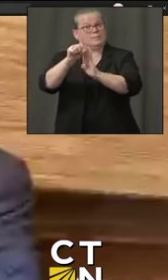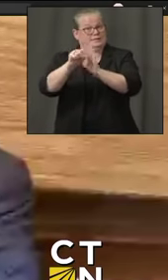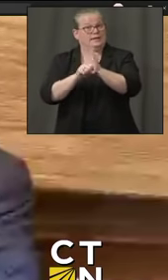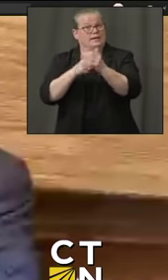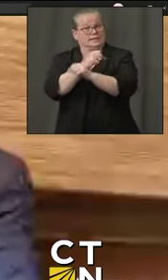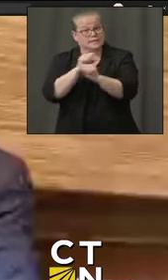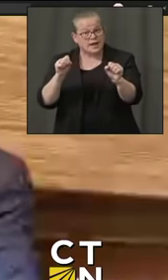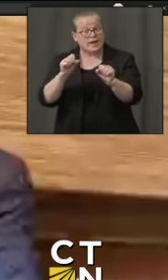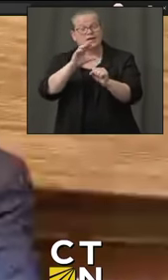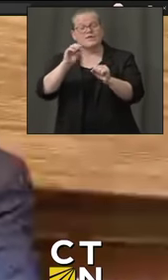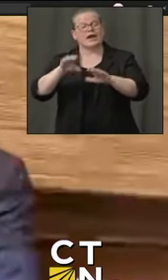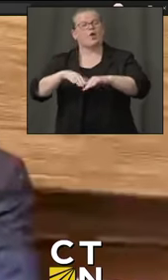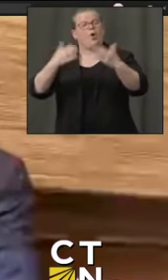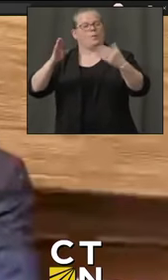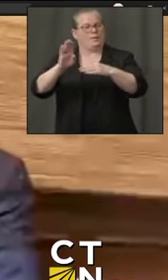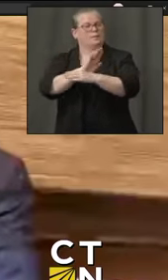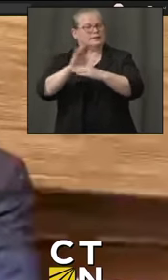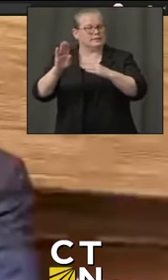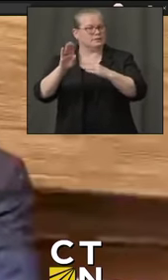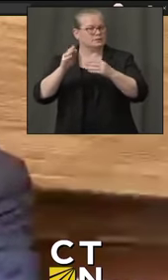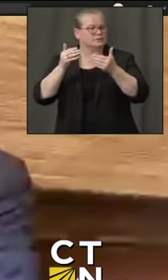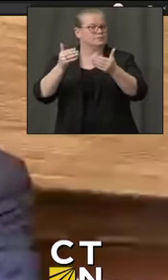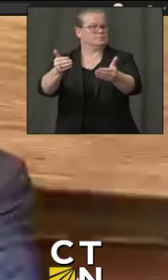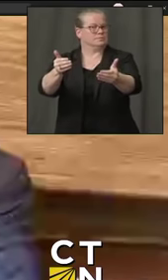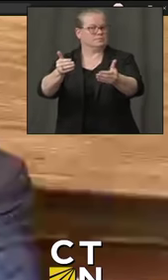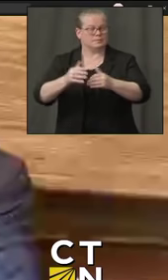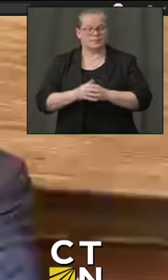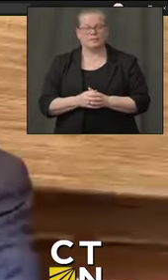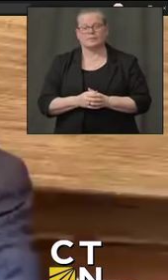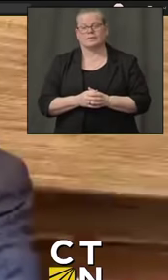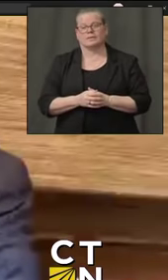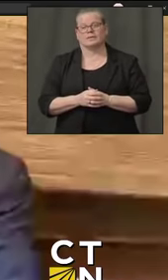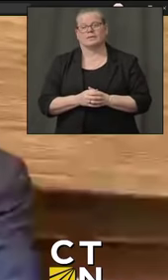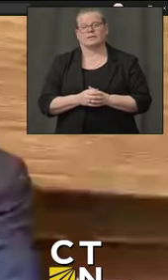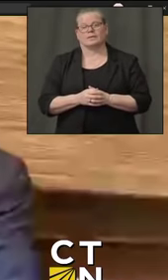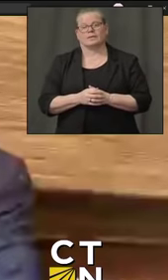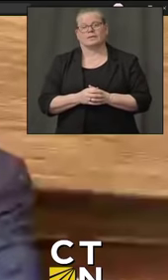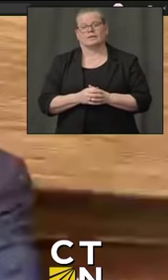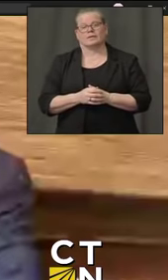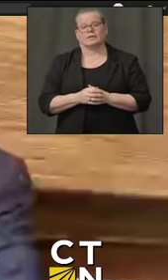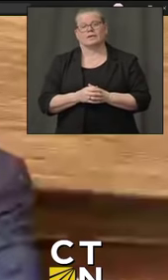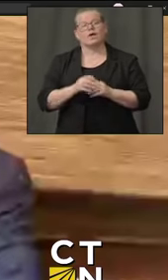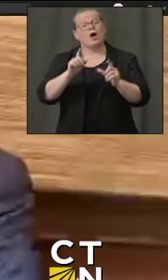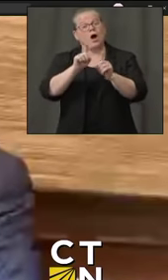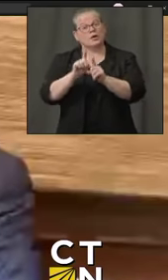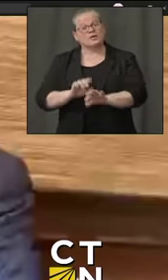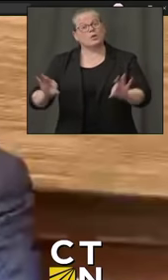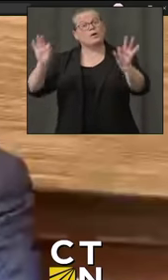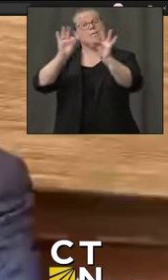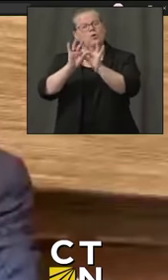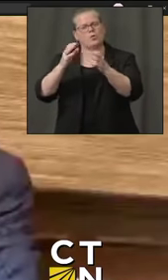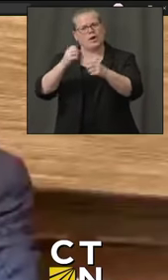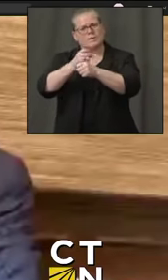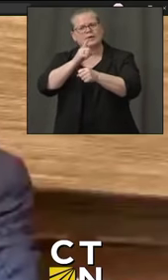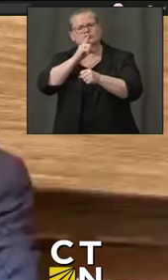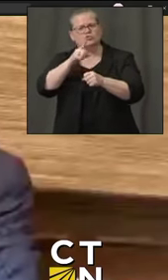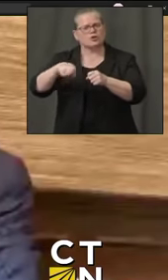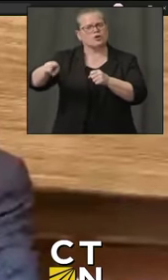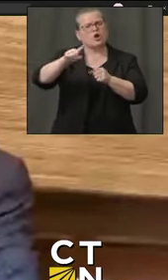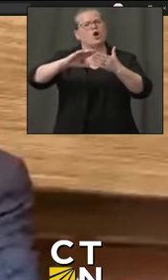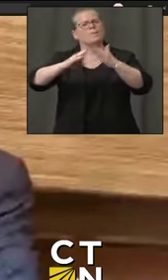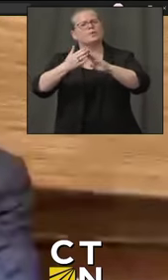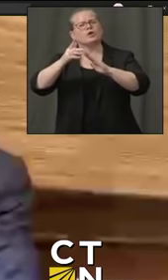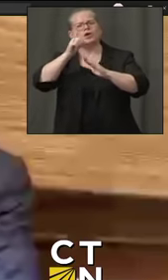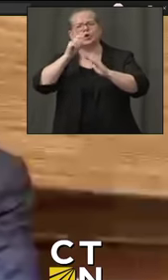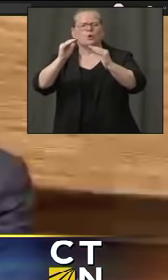their economies. You know, another important facet to what we've been focused on is serving the underserved communities and meeting the needs